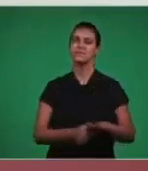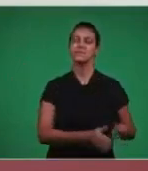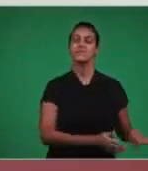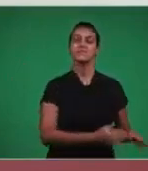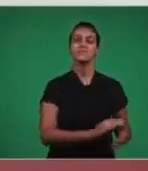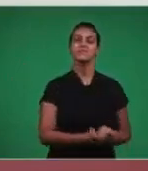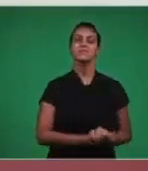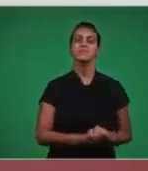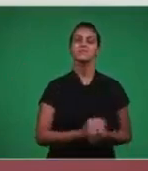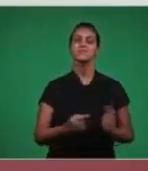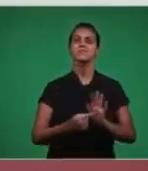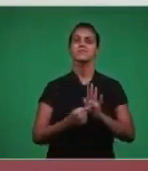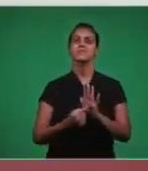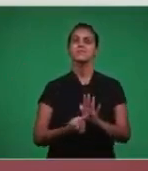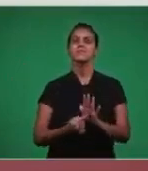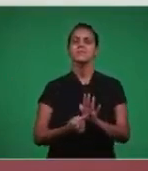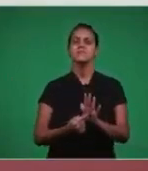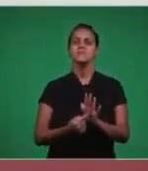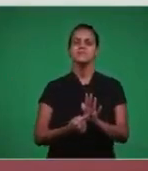So now we're going to see